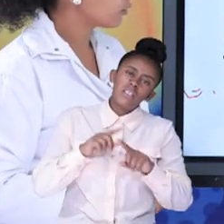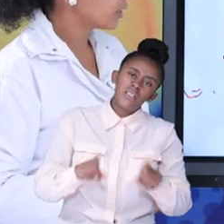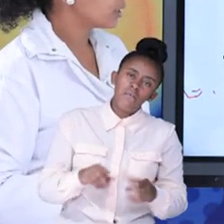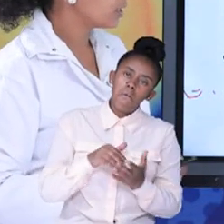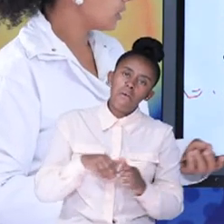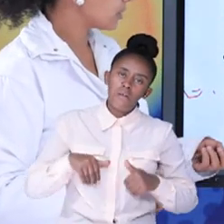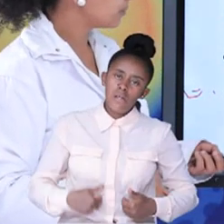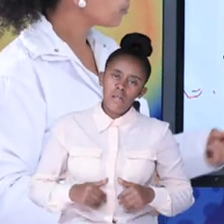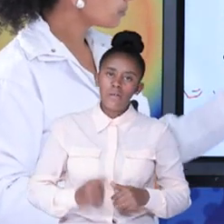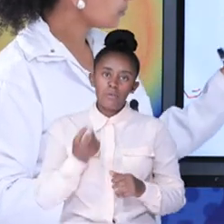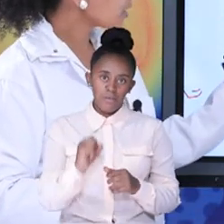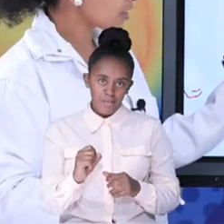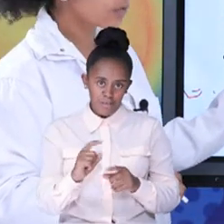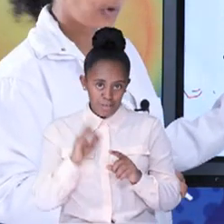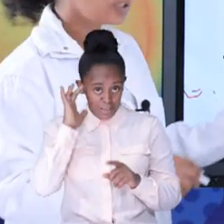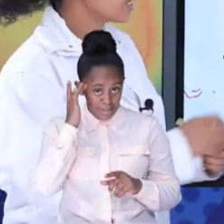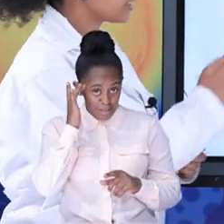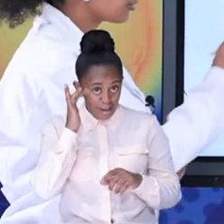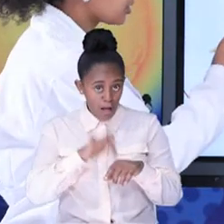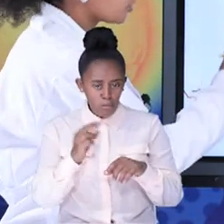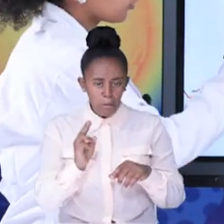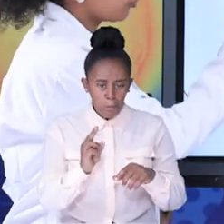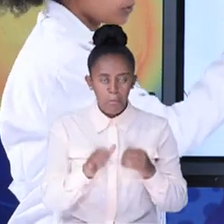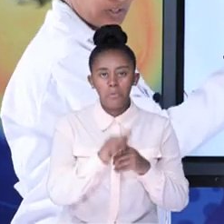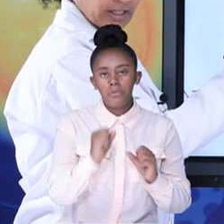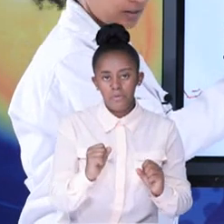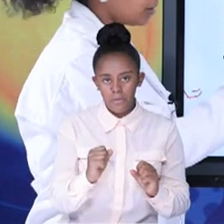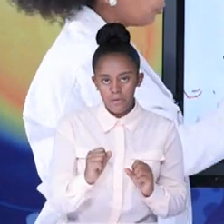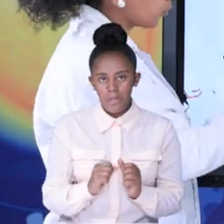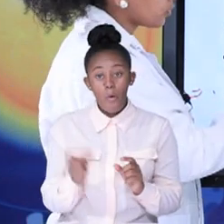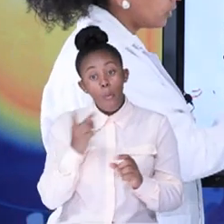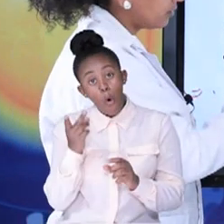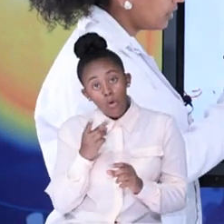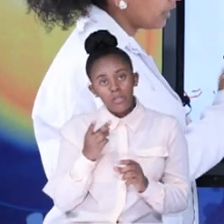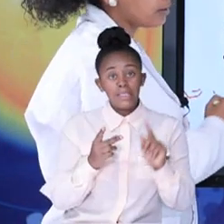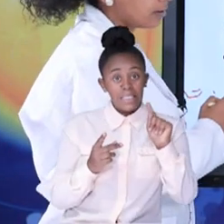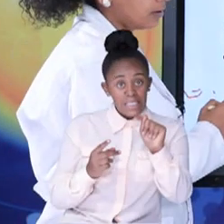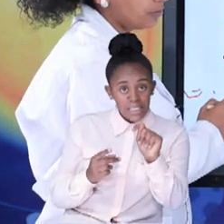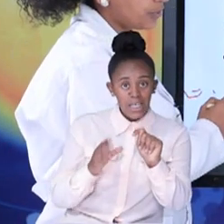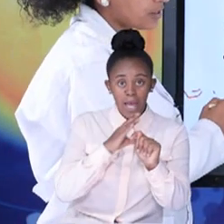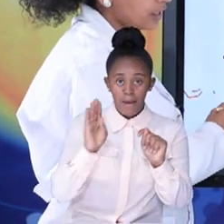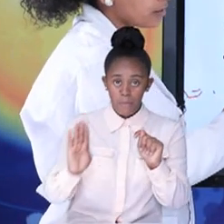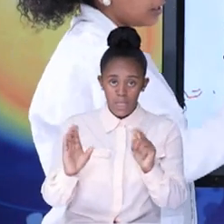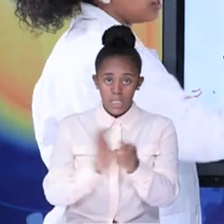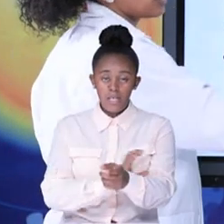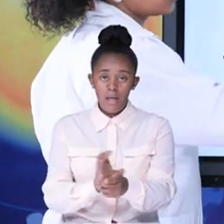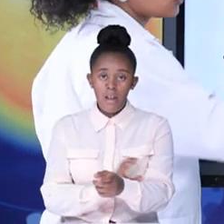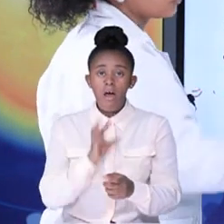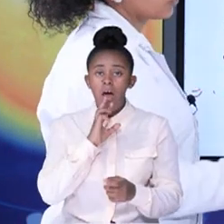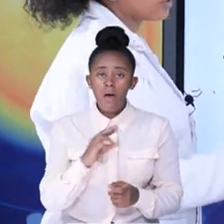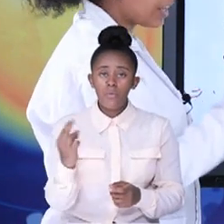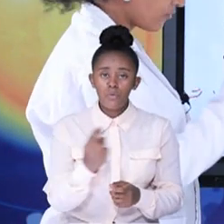types of disease. Therefore, the presence of both cells, both T and B cells,